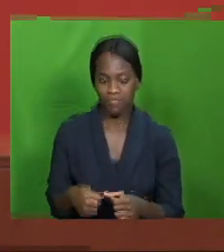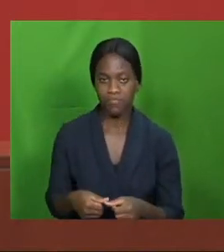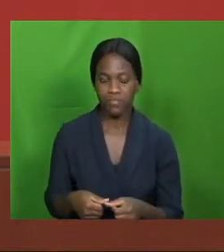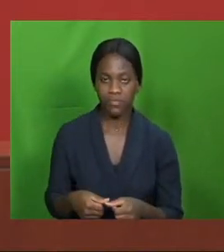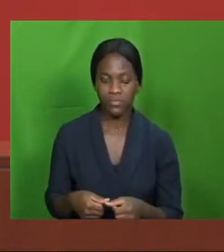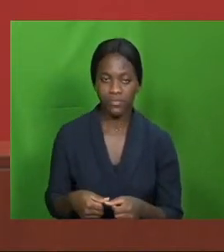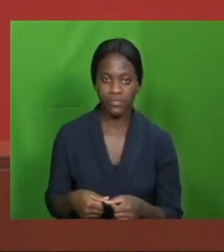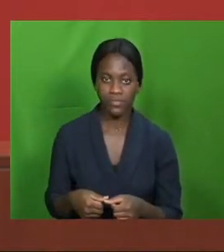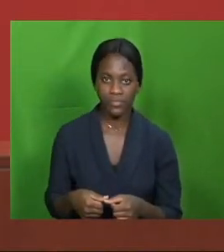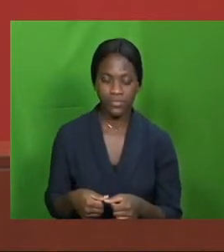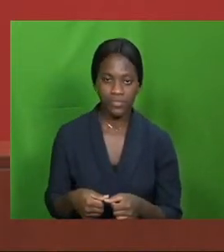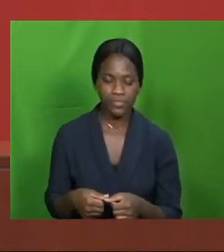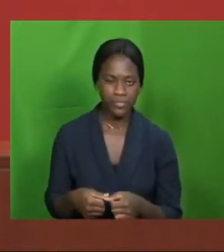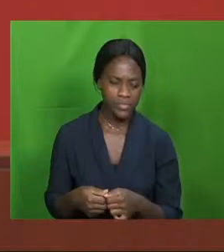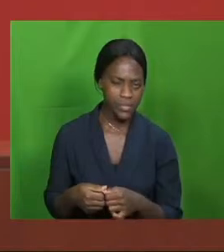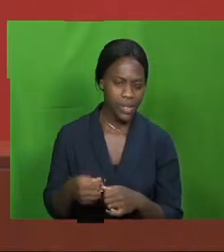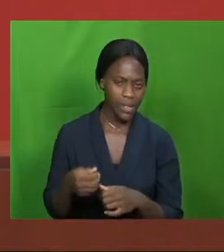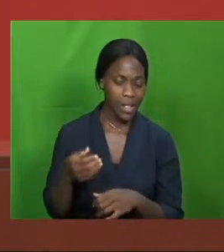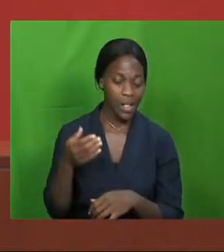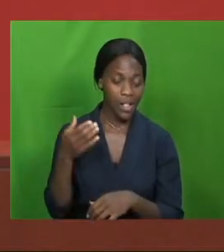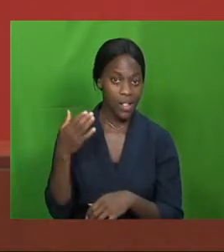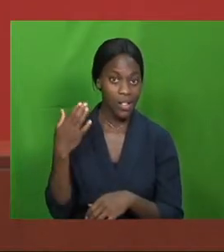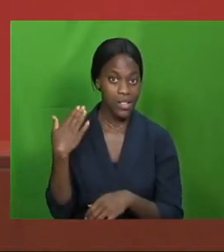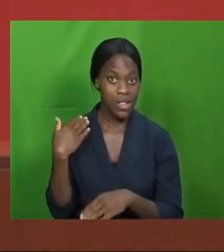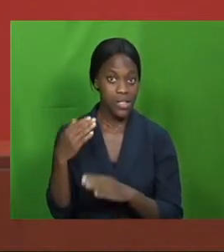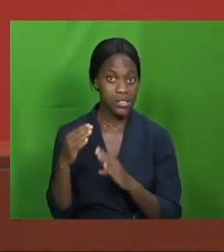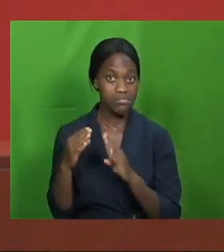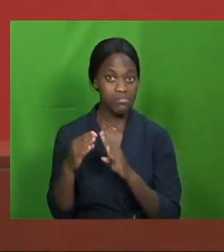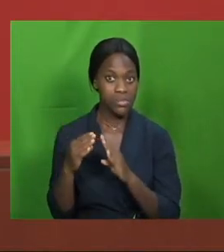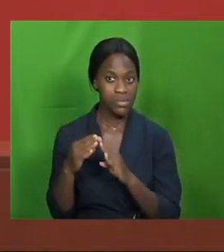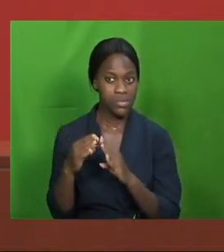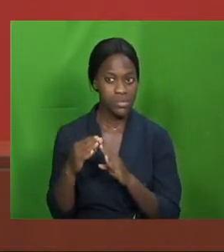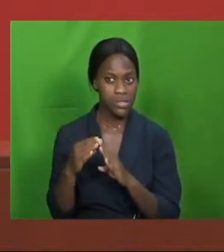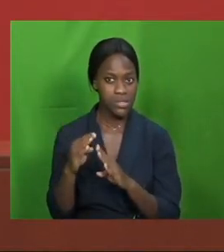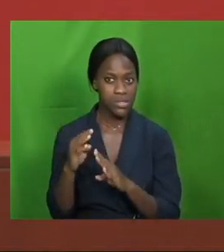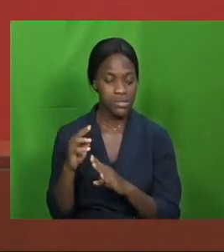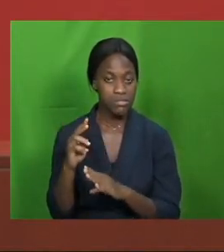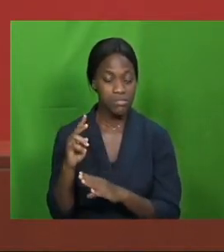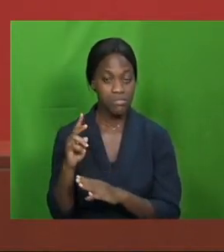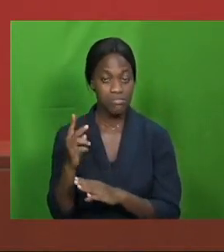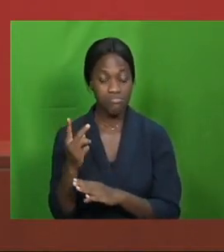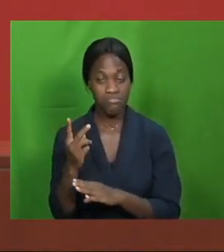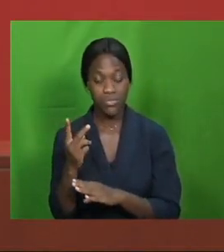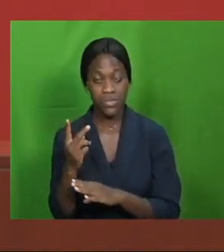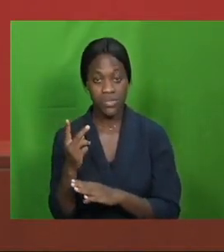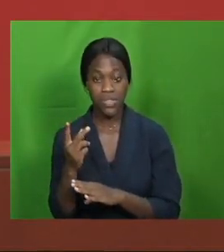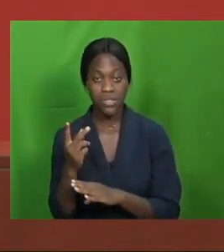during the last sitting of the second meeting of the second session,